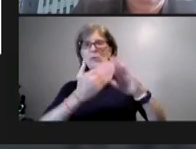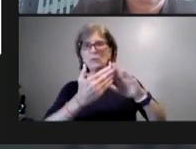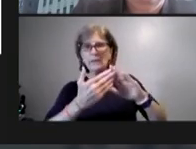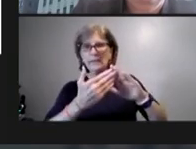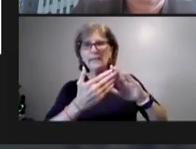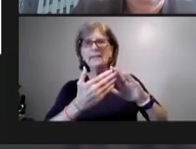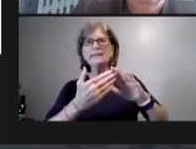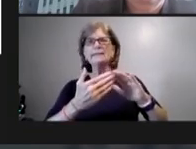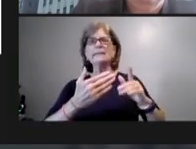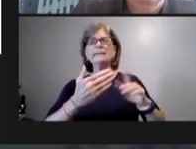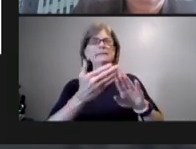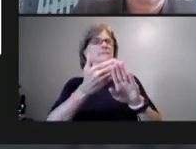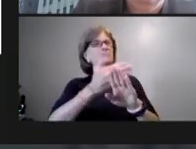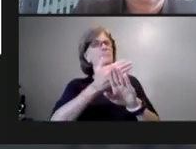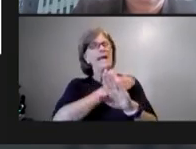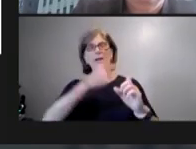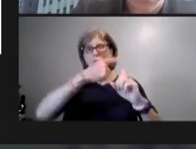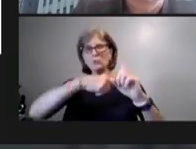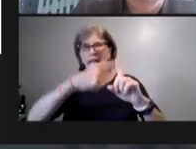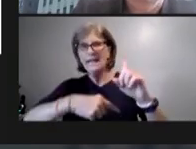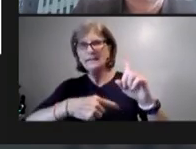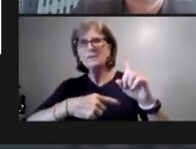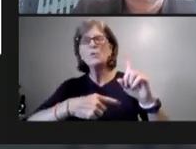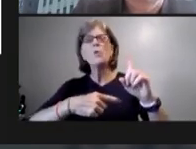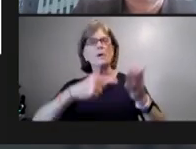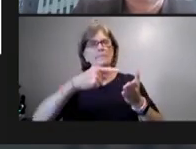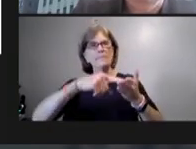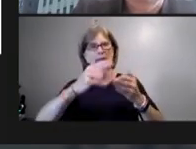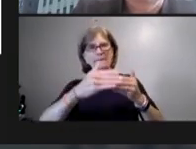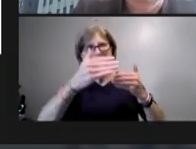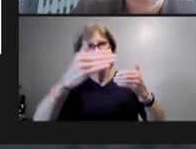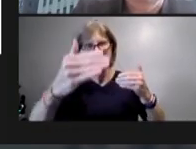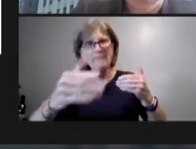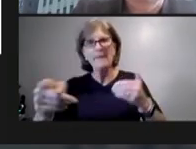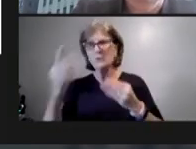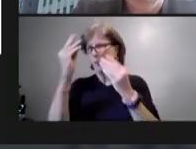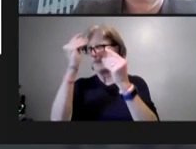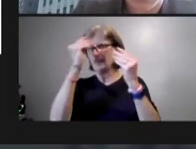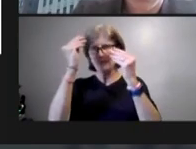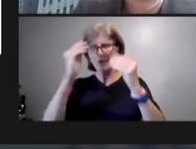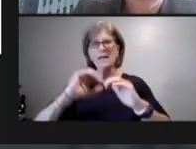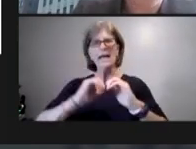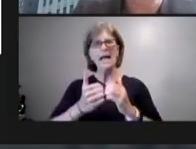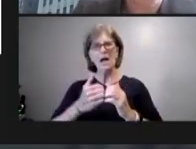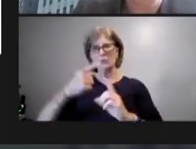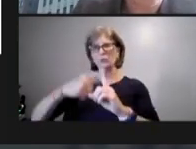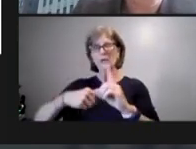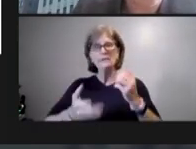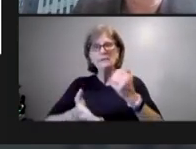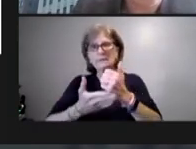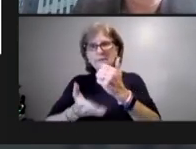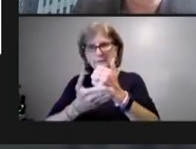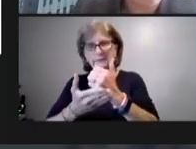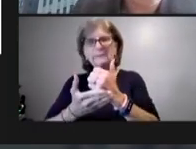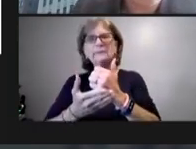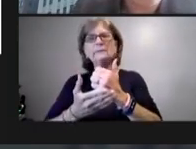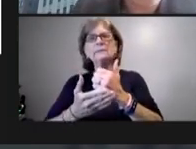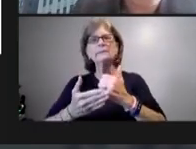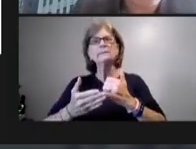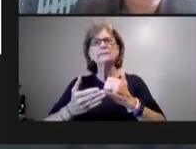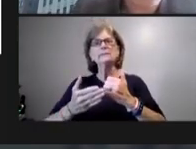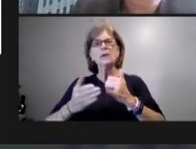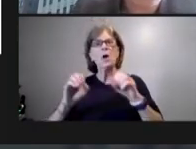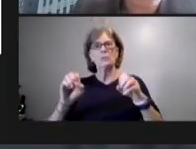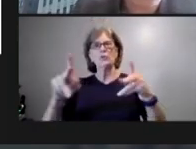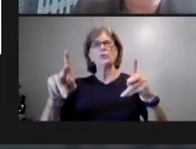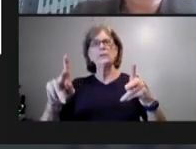back rent, forward rent, and, you know, again, thinking about how these rental assistance types can also fit into the portfolio